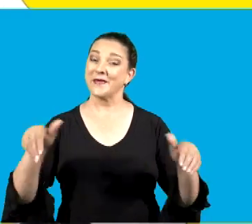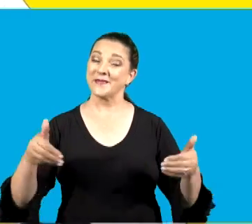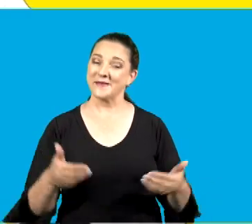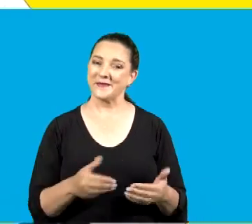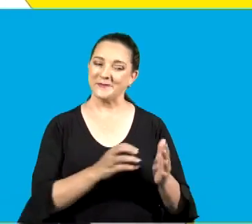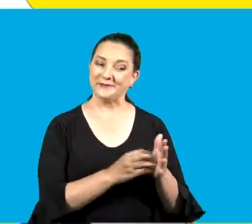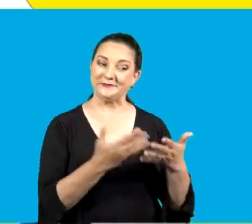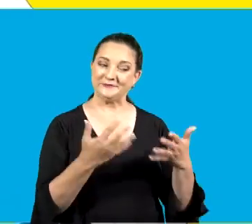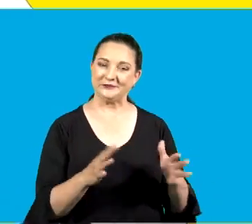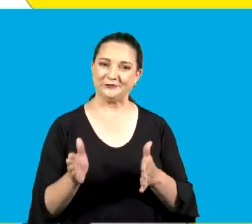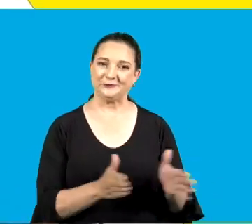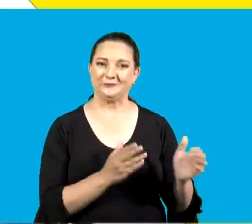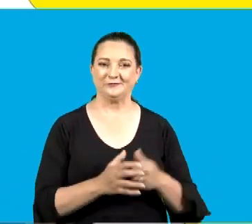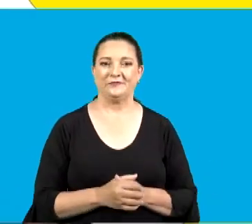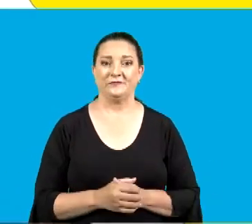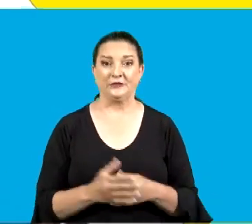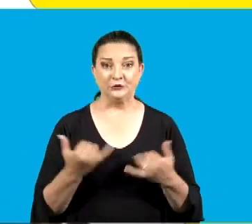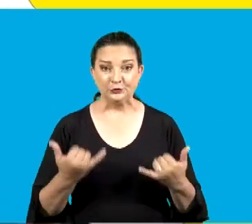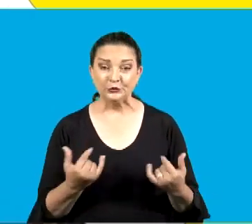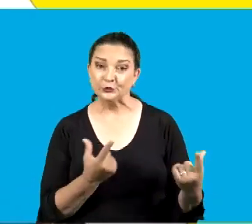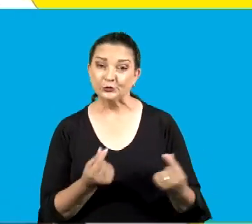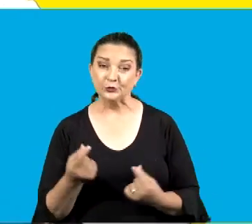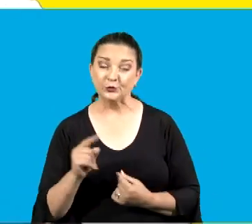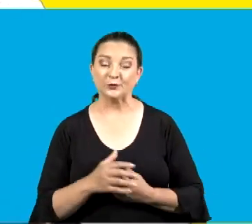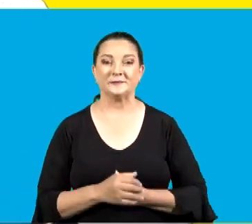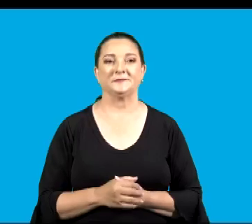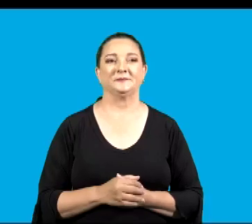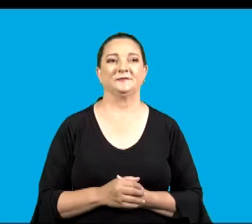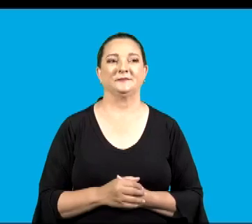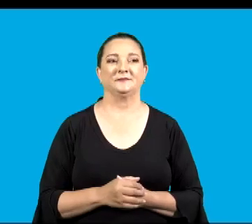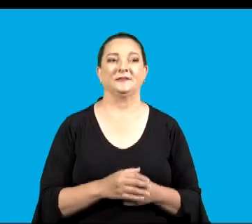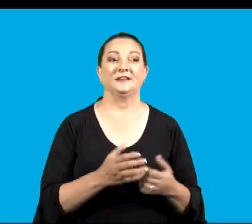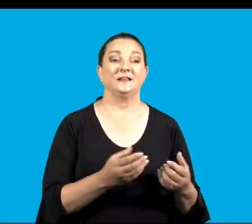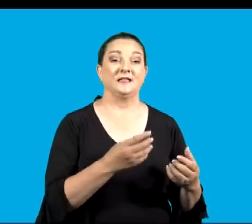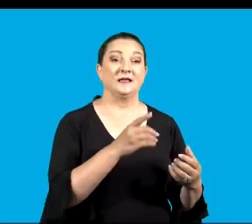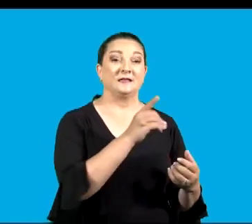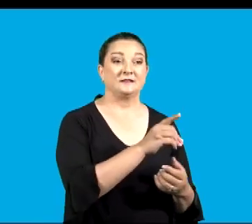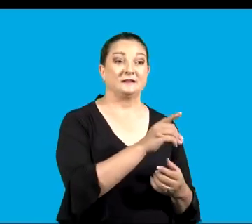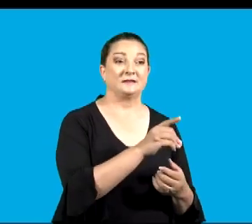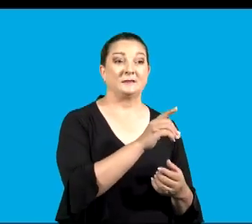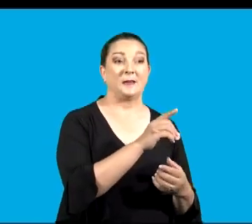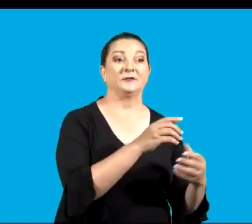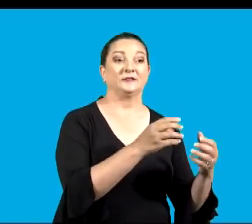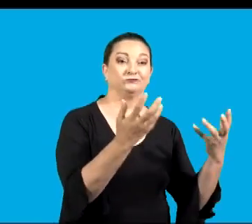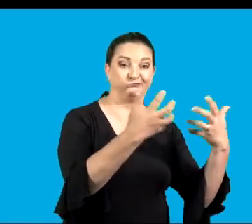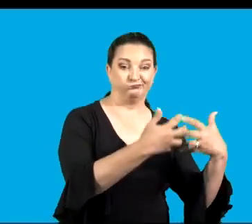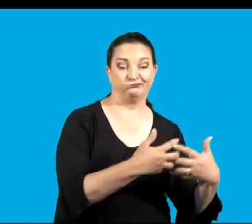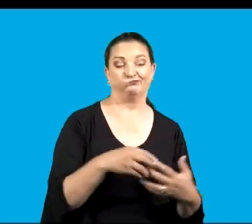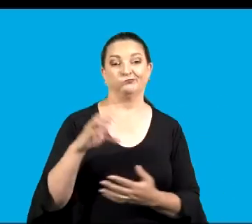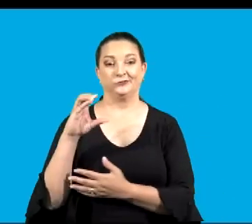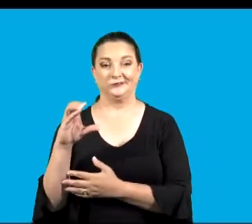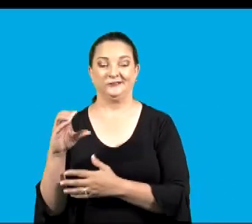Welcome back from the ad break. This is what we have done in today's class. We have done debtors reconciliation as well as